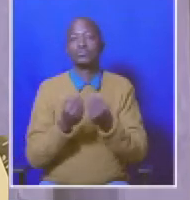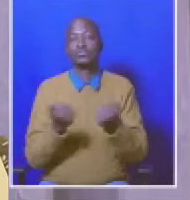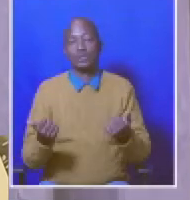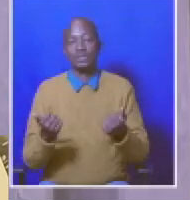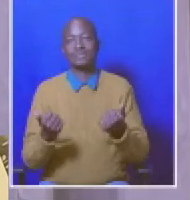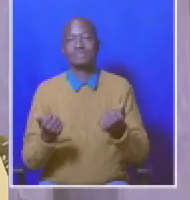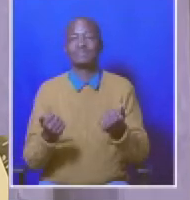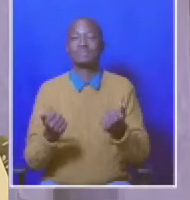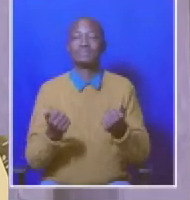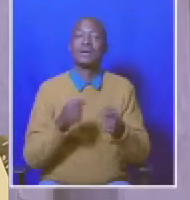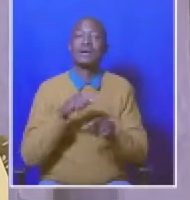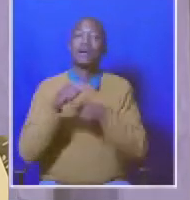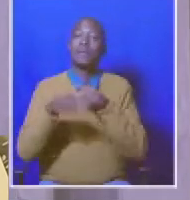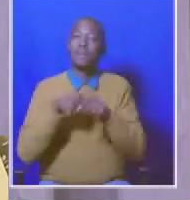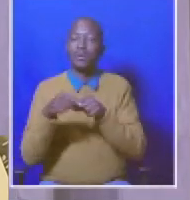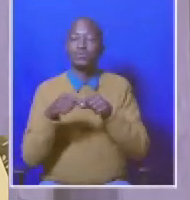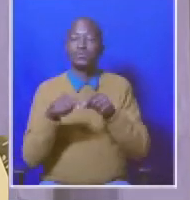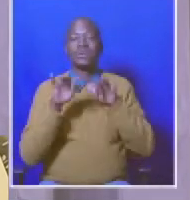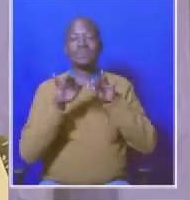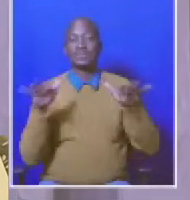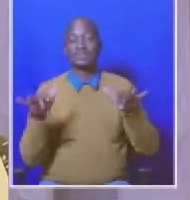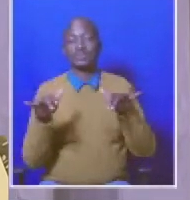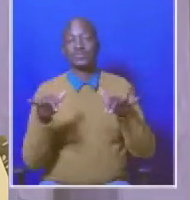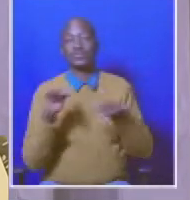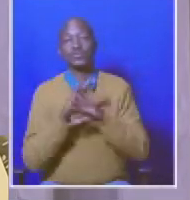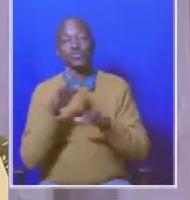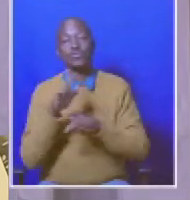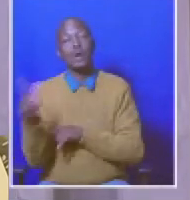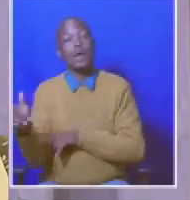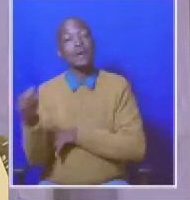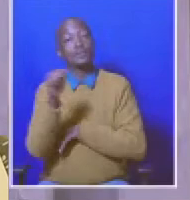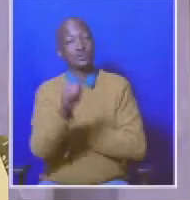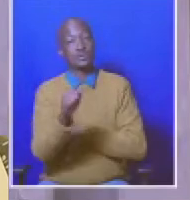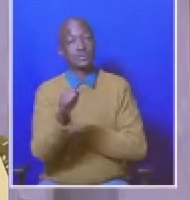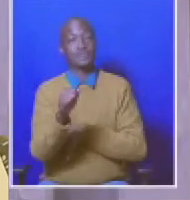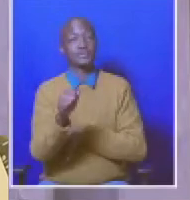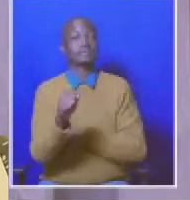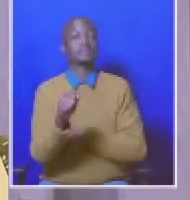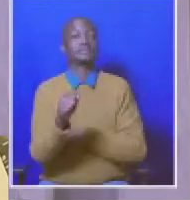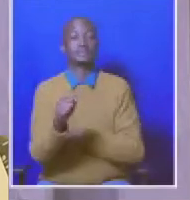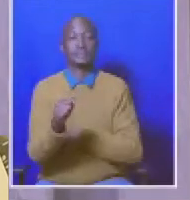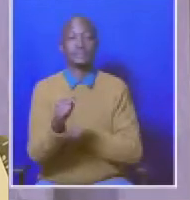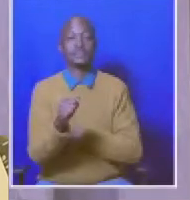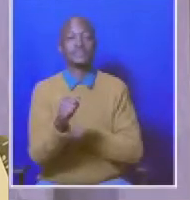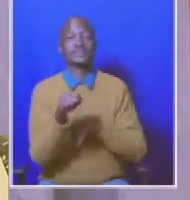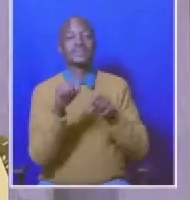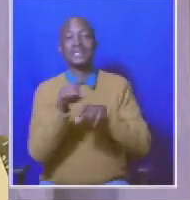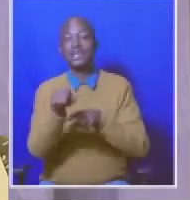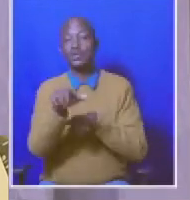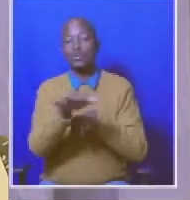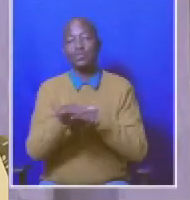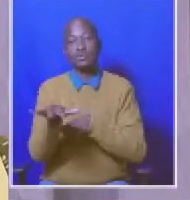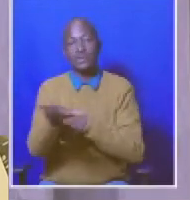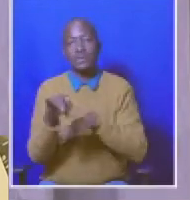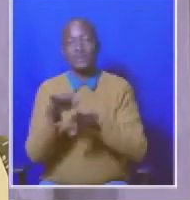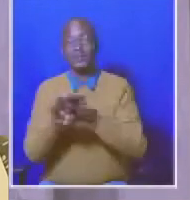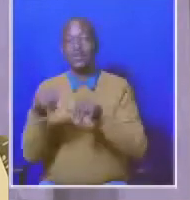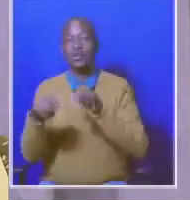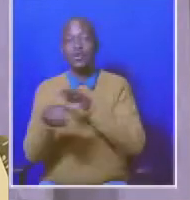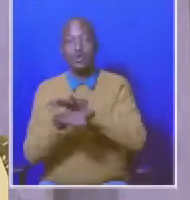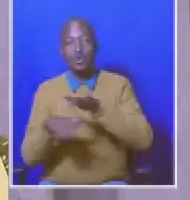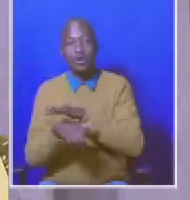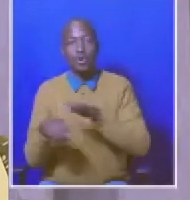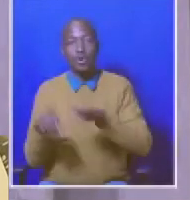even in terms of people who are appointed in those areas, local municipalities.